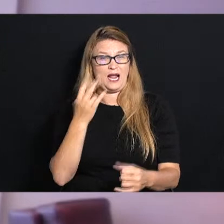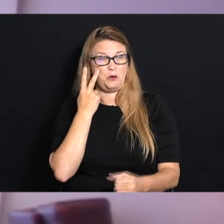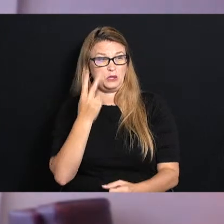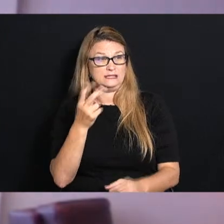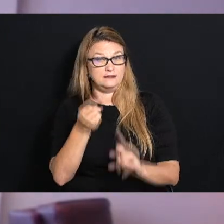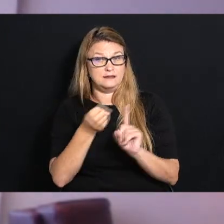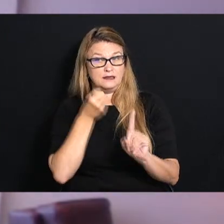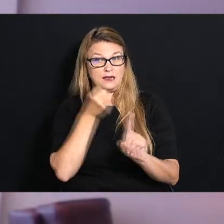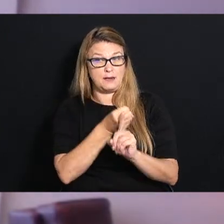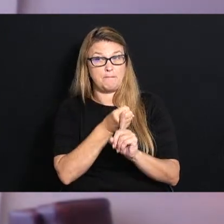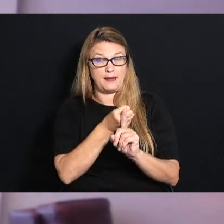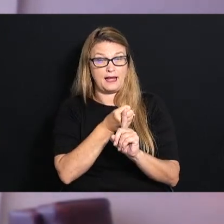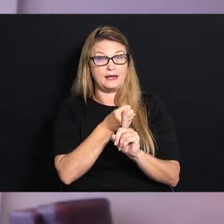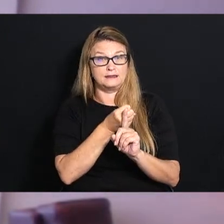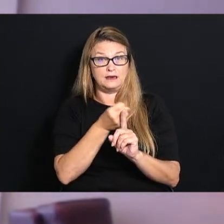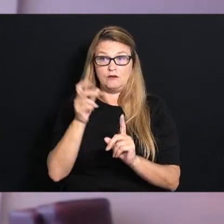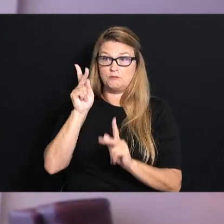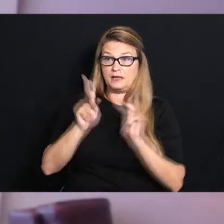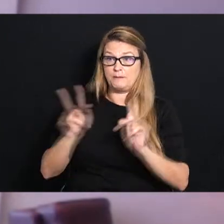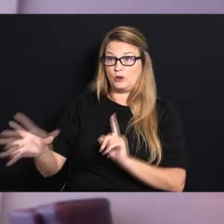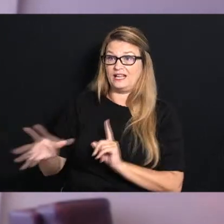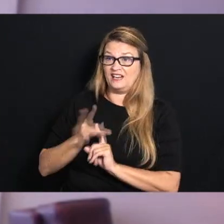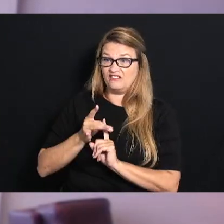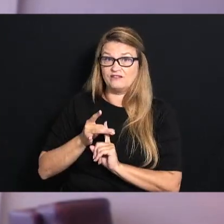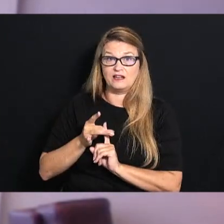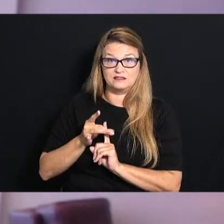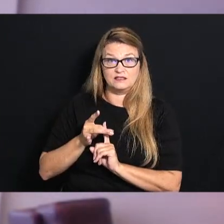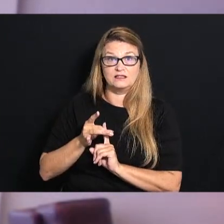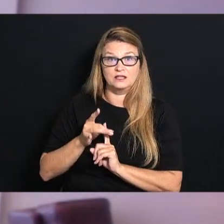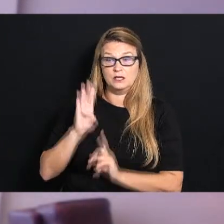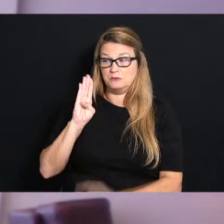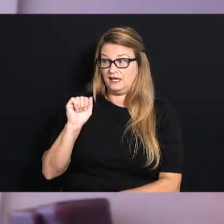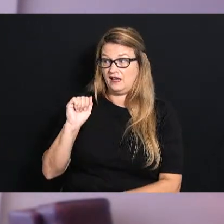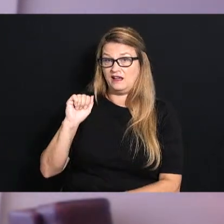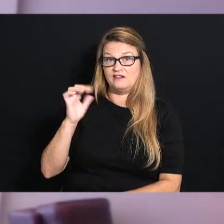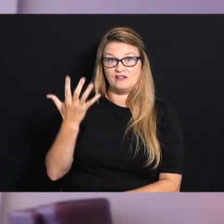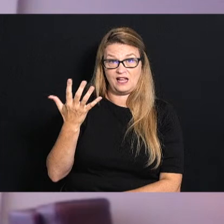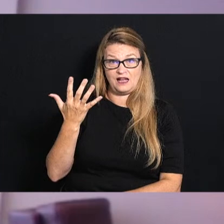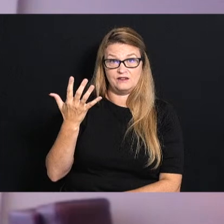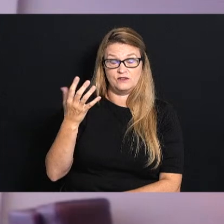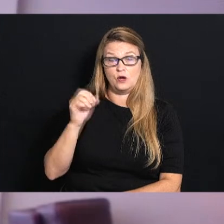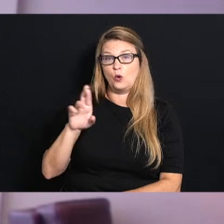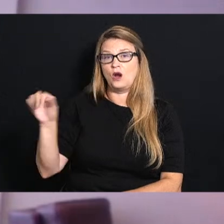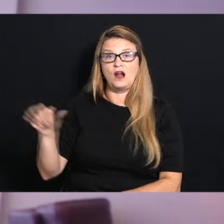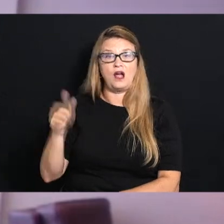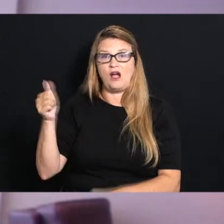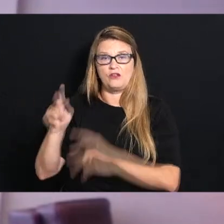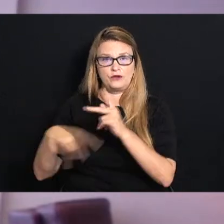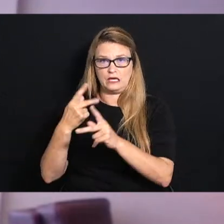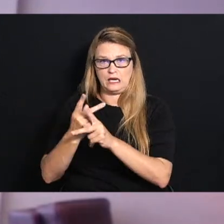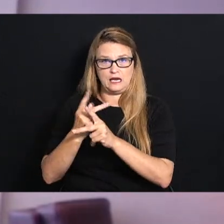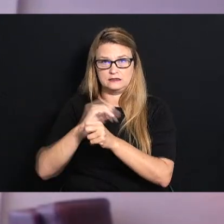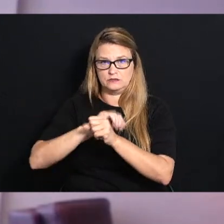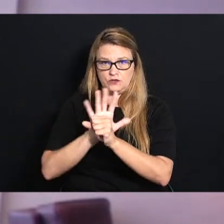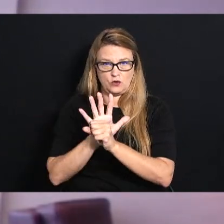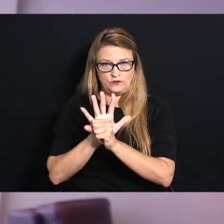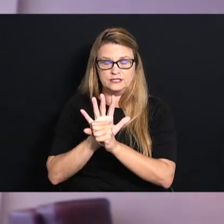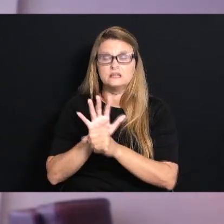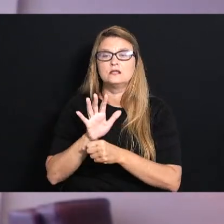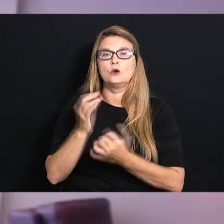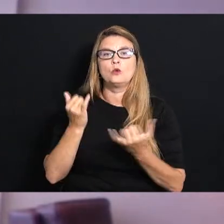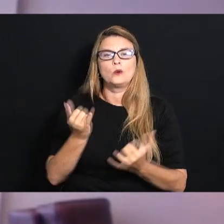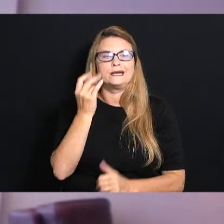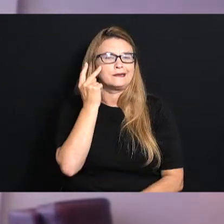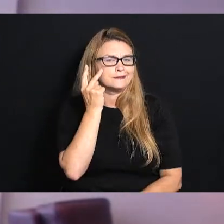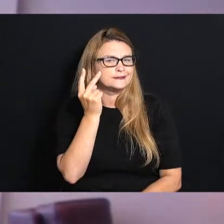of reinfection from the BA.5 variant or other forms of COVID-19, we are now